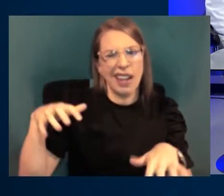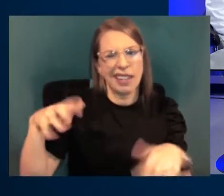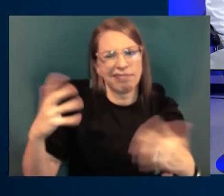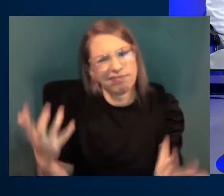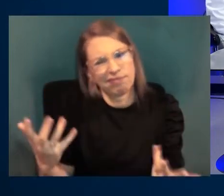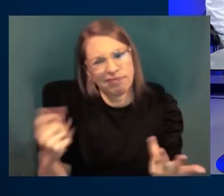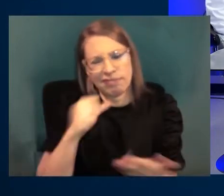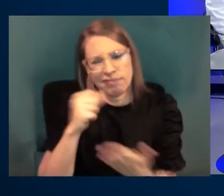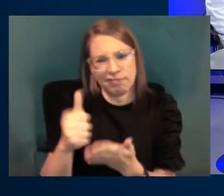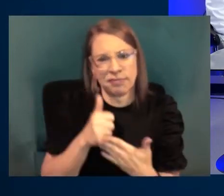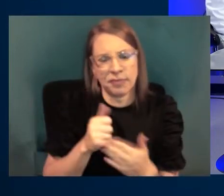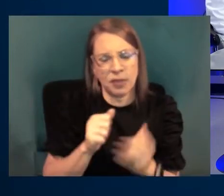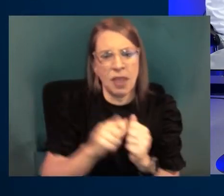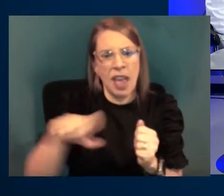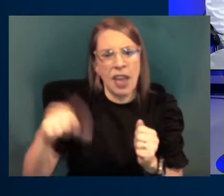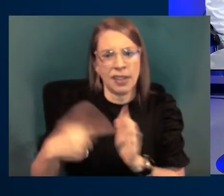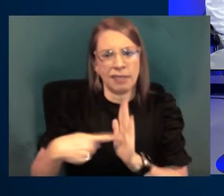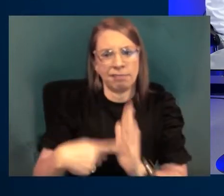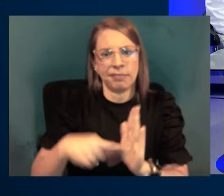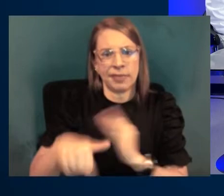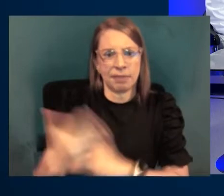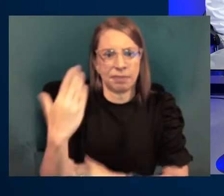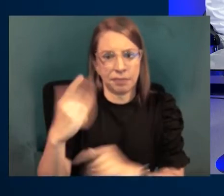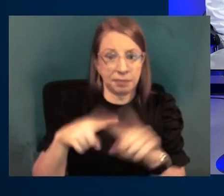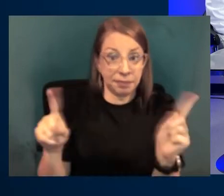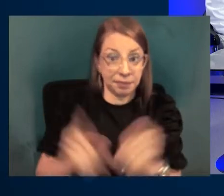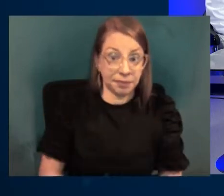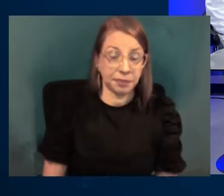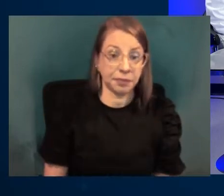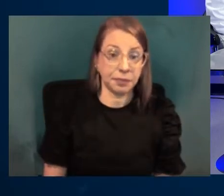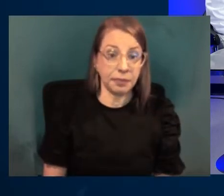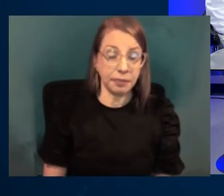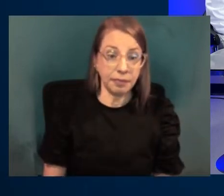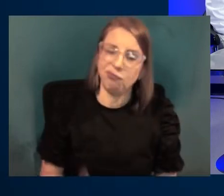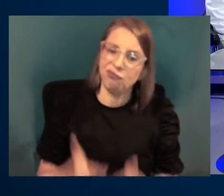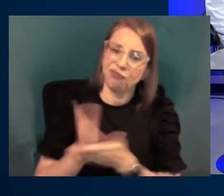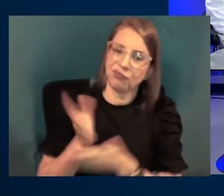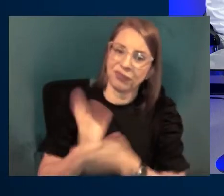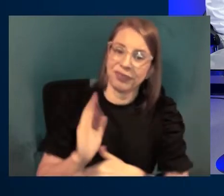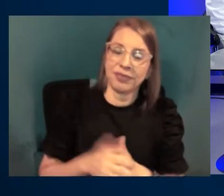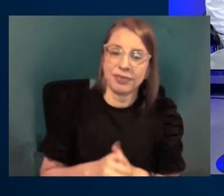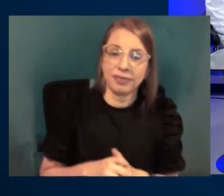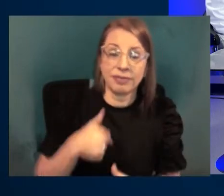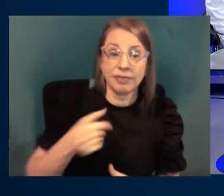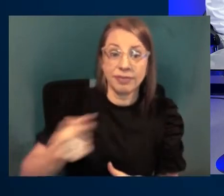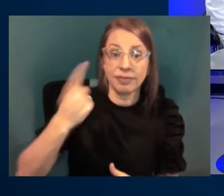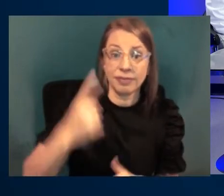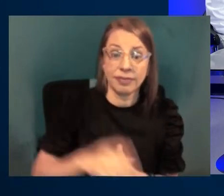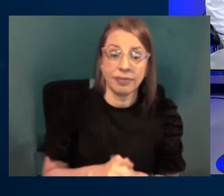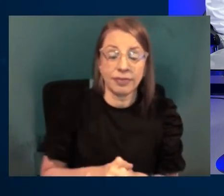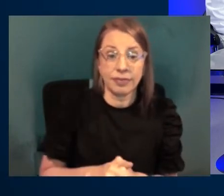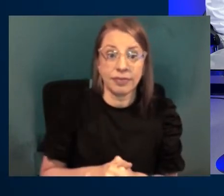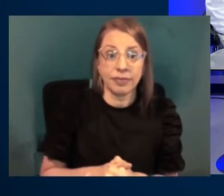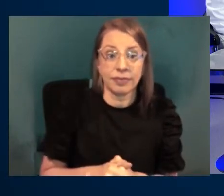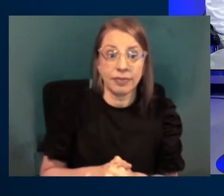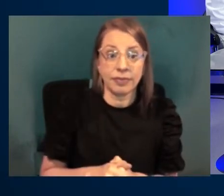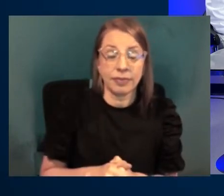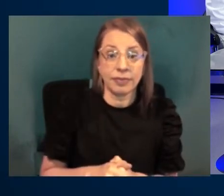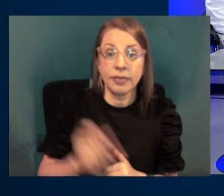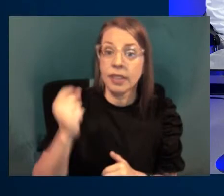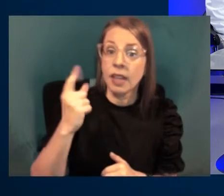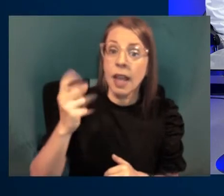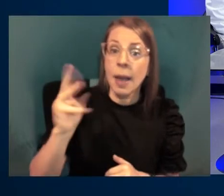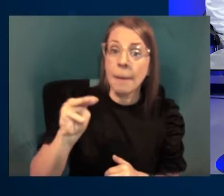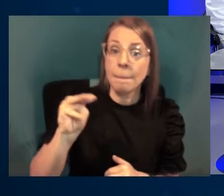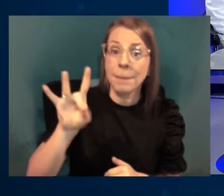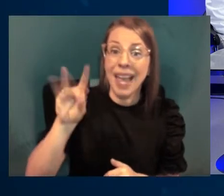other demonstrations here this morning, but It's all right. Well, I understand there's an those are the two we've M80. got. I understand there's an M80